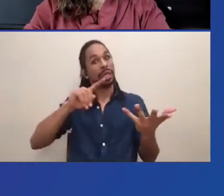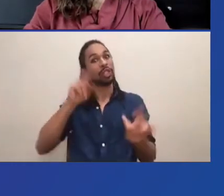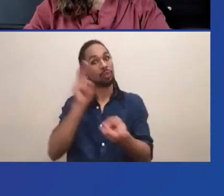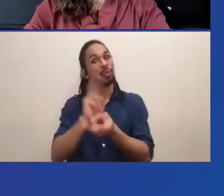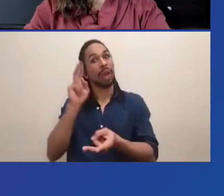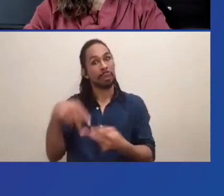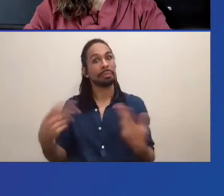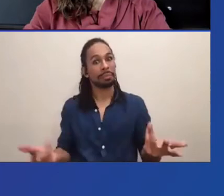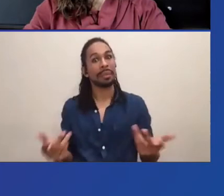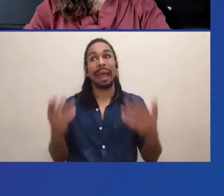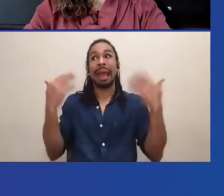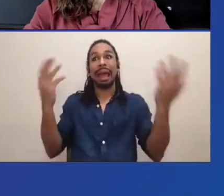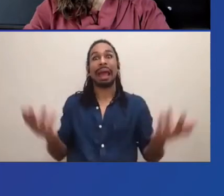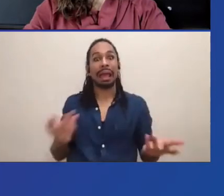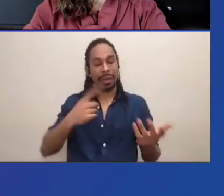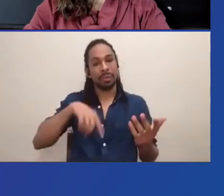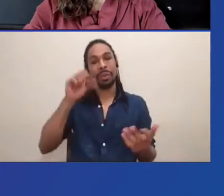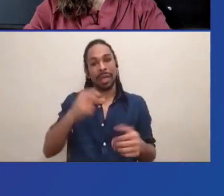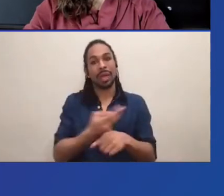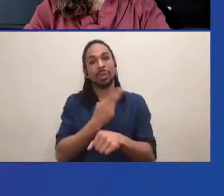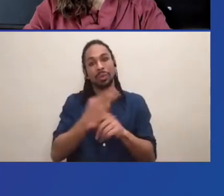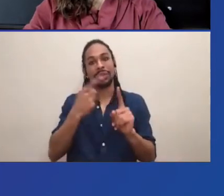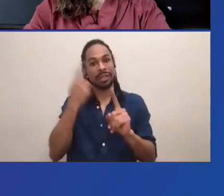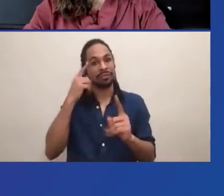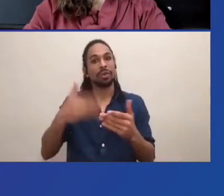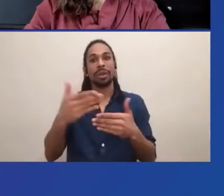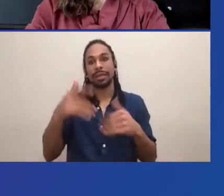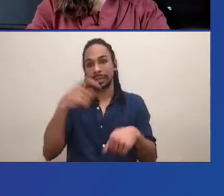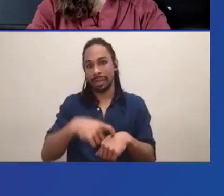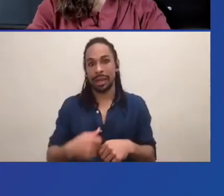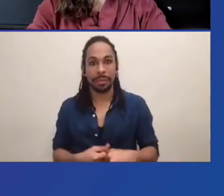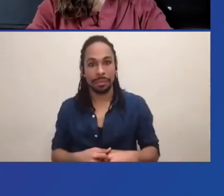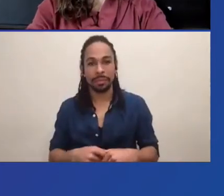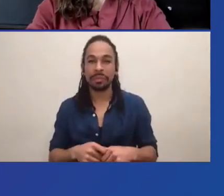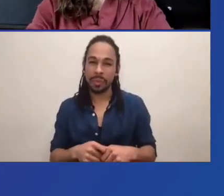hey, we can use this for the next time.